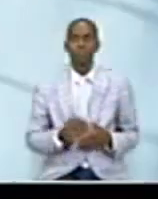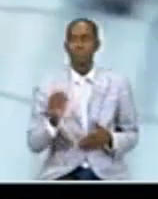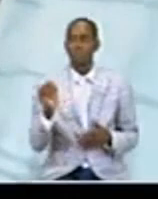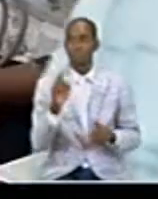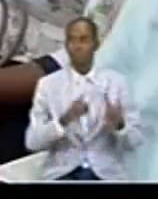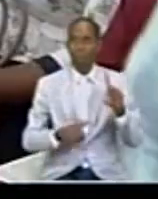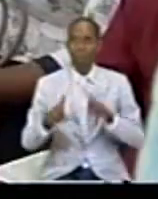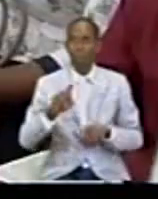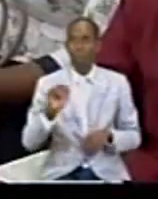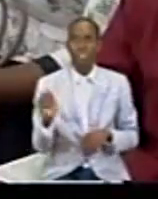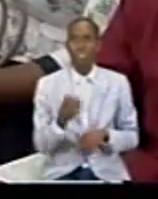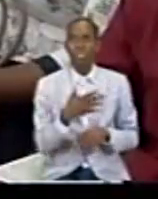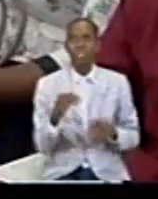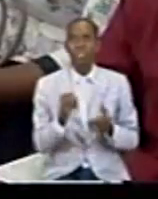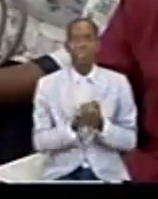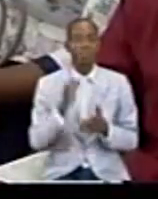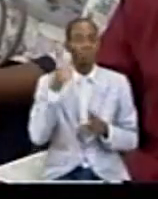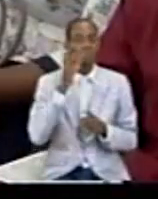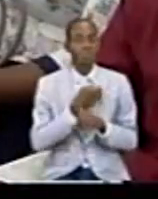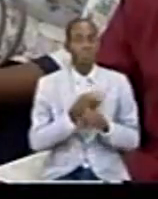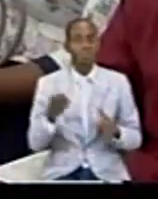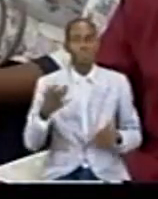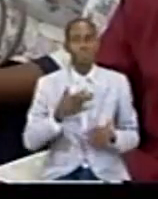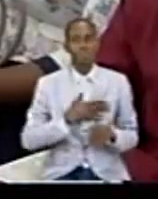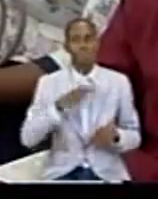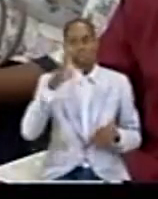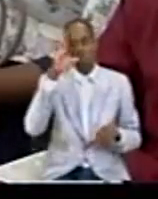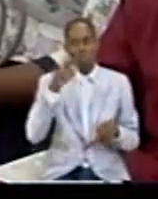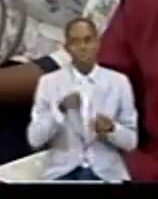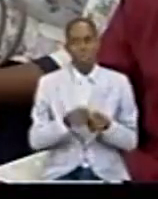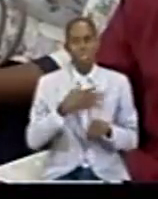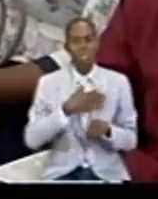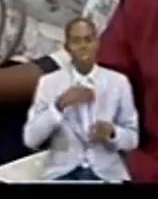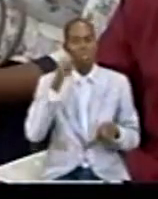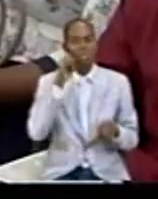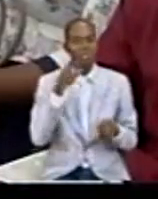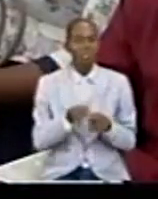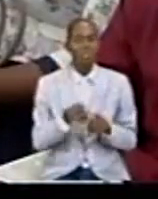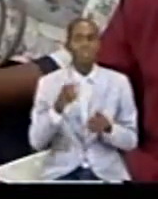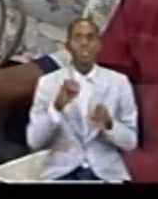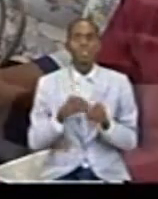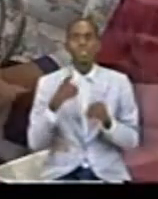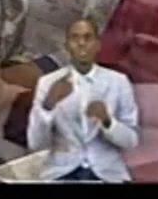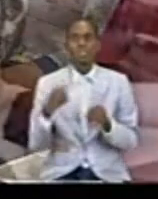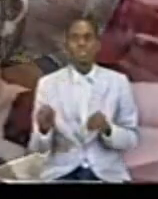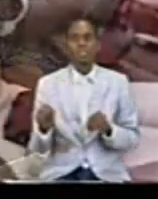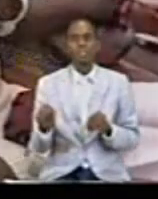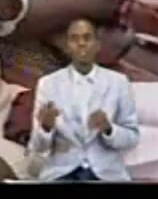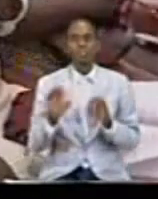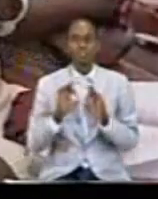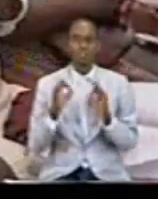Anything that will injure my brothers and sisters in their family.